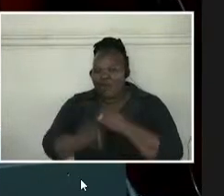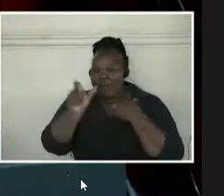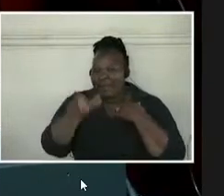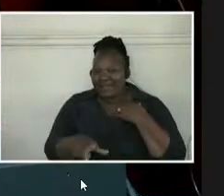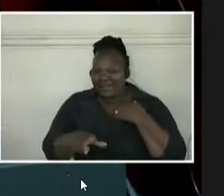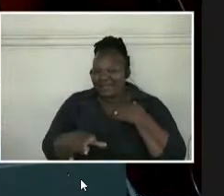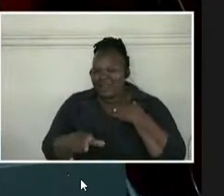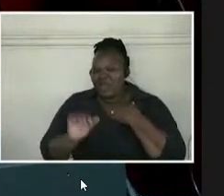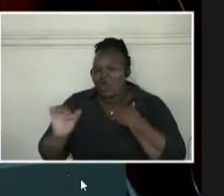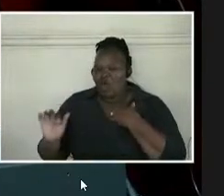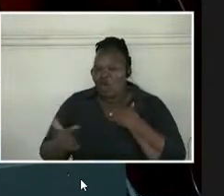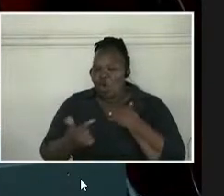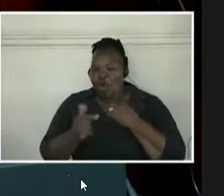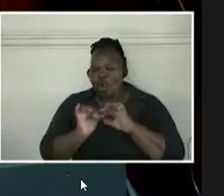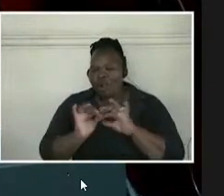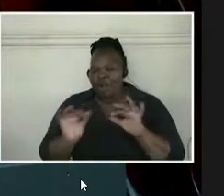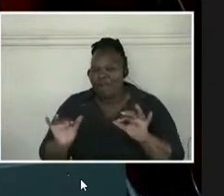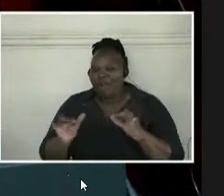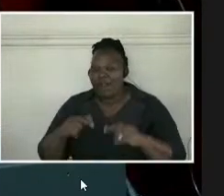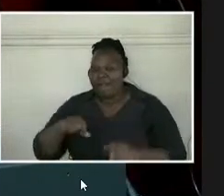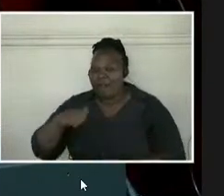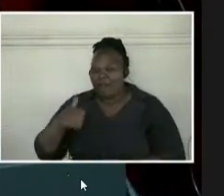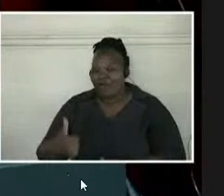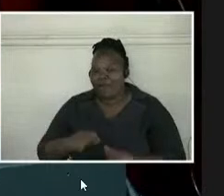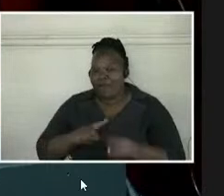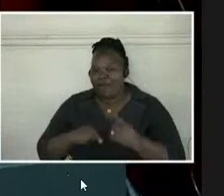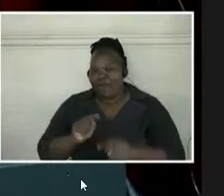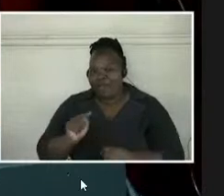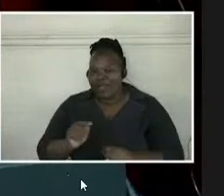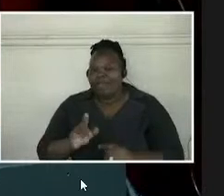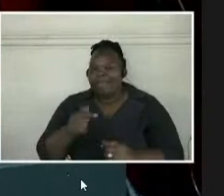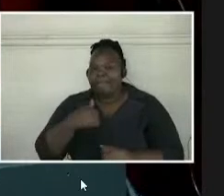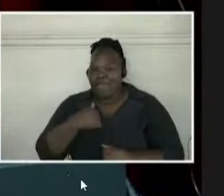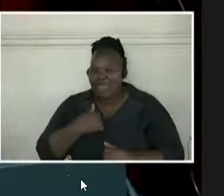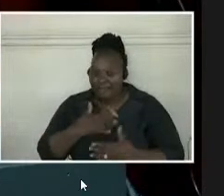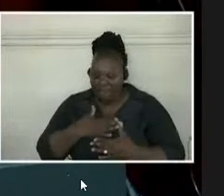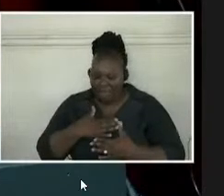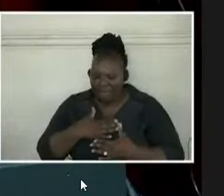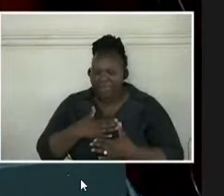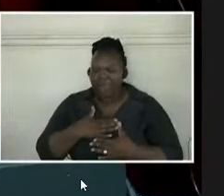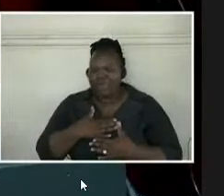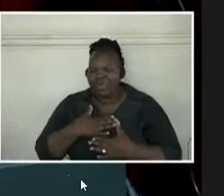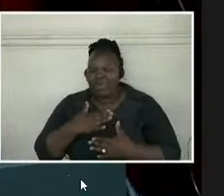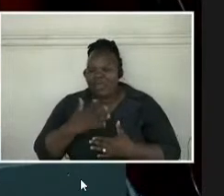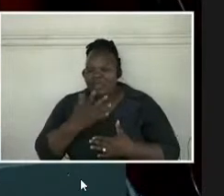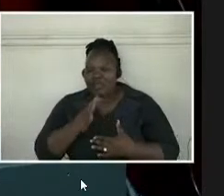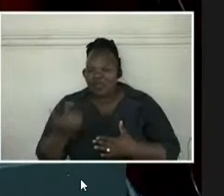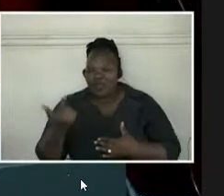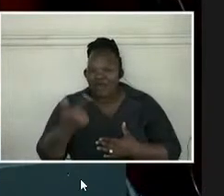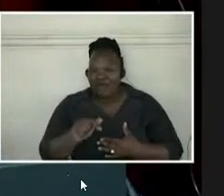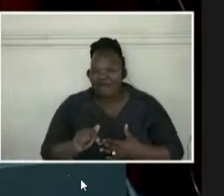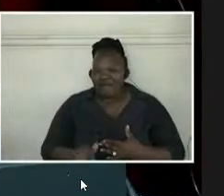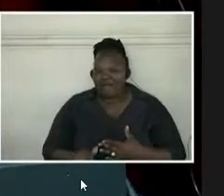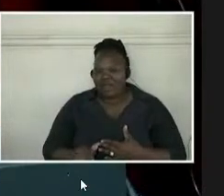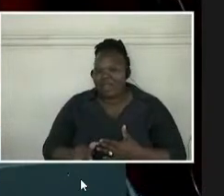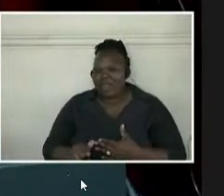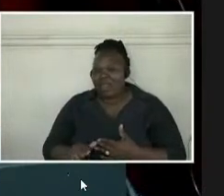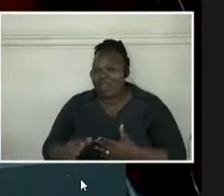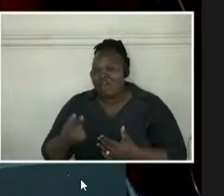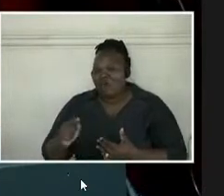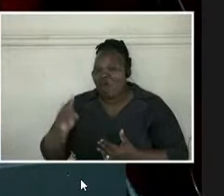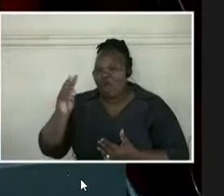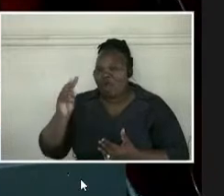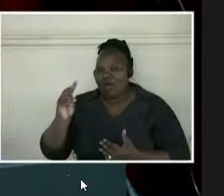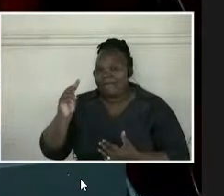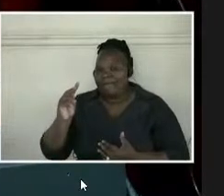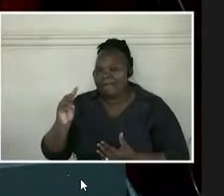which all humanity will be proud i am pleased that we have reached this milestone of amalgamating